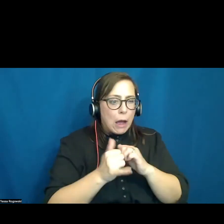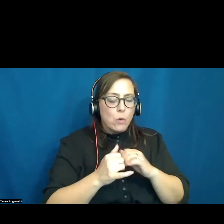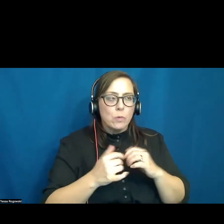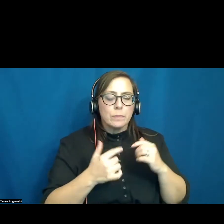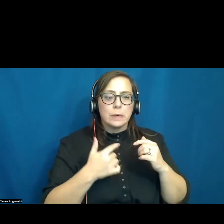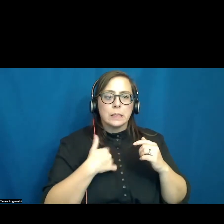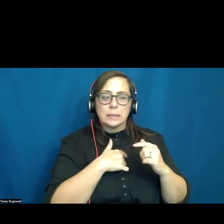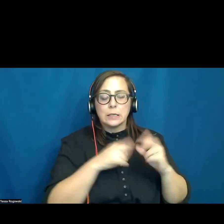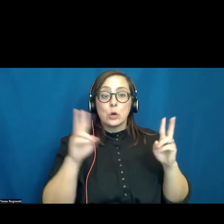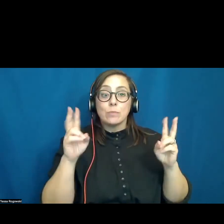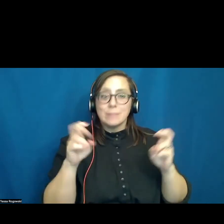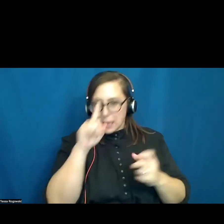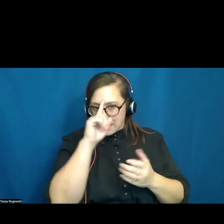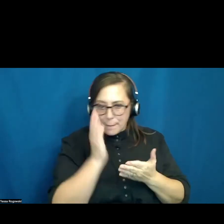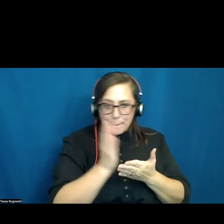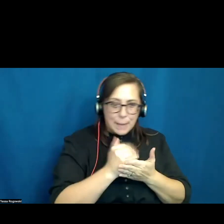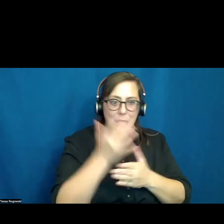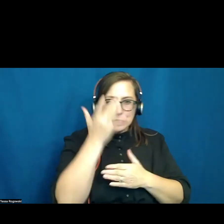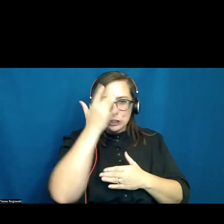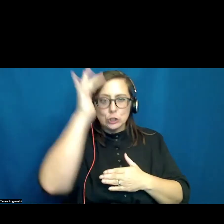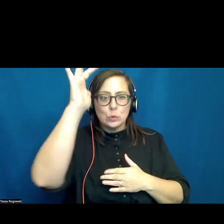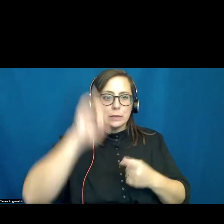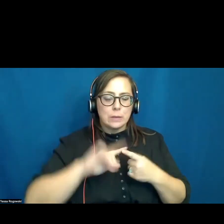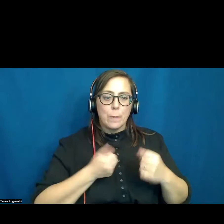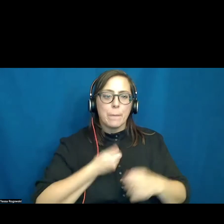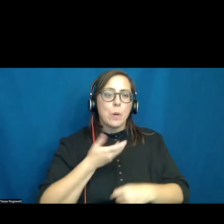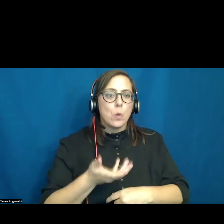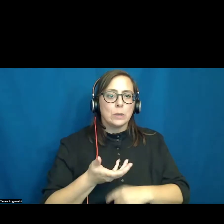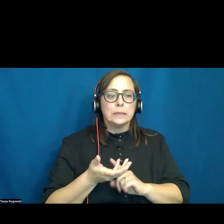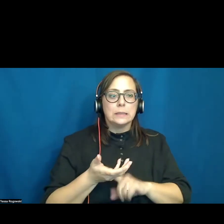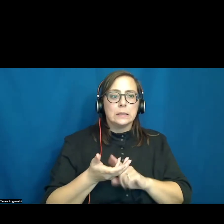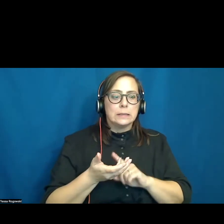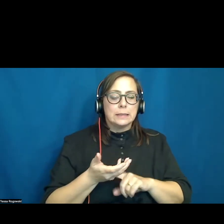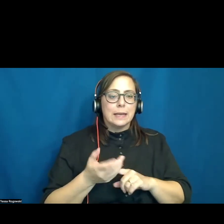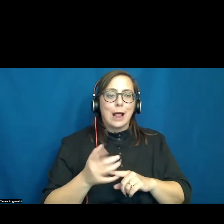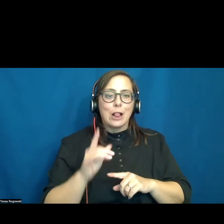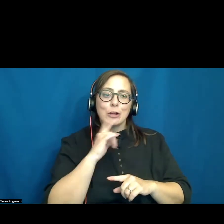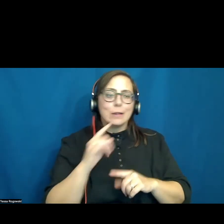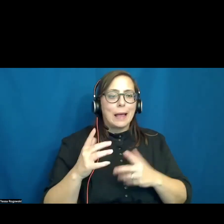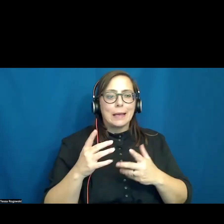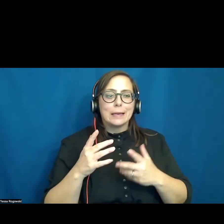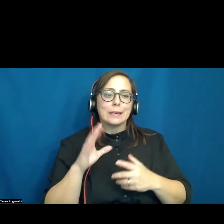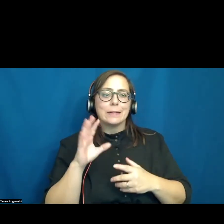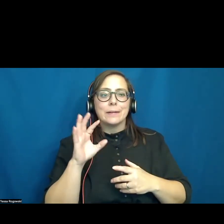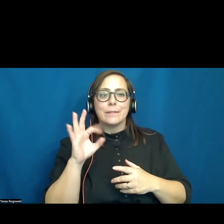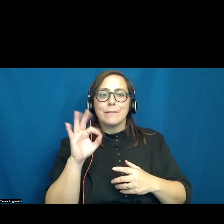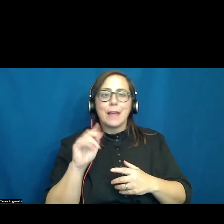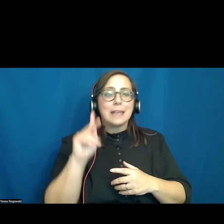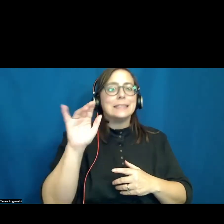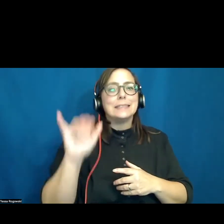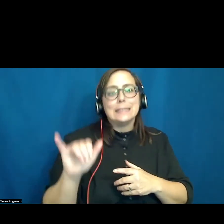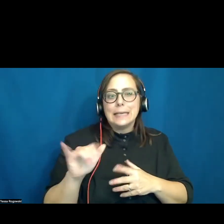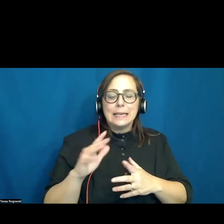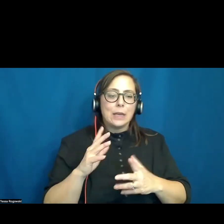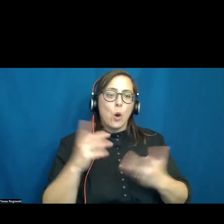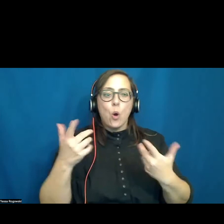mad genius slash poet as, kind of a unicorn with these magical visionary